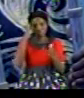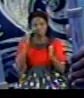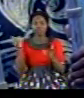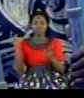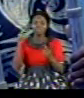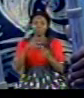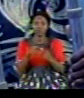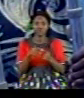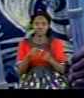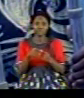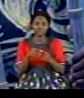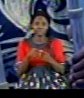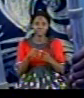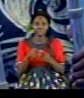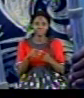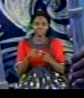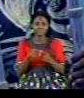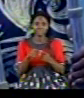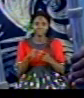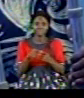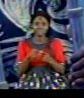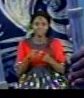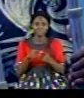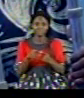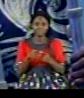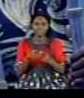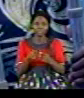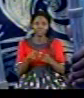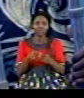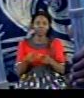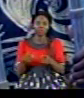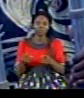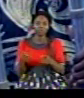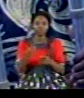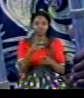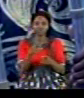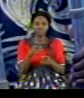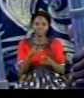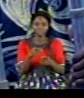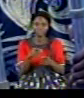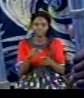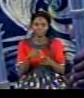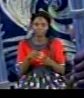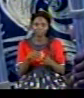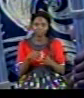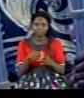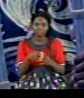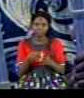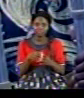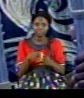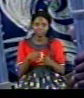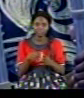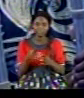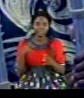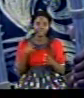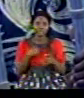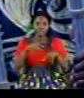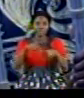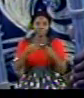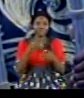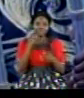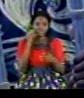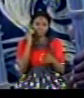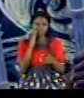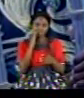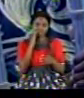until we stayed more than 3 weeks in the hospital. We asked of the size and we went home. We were